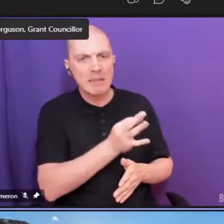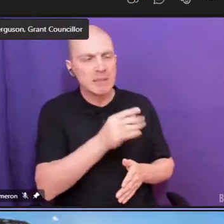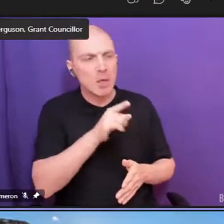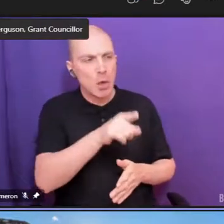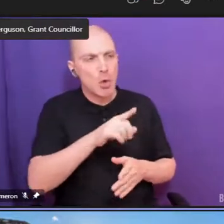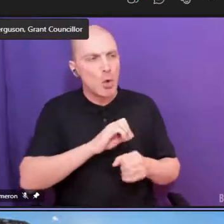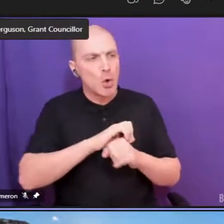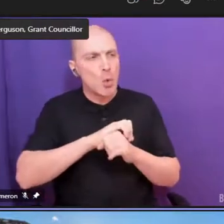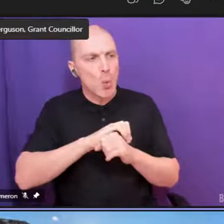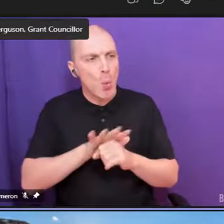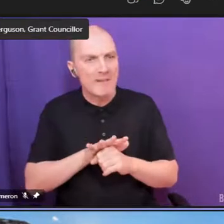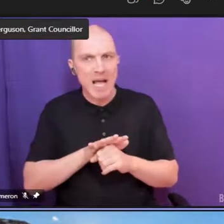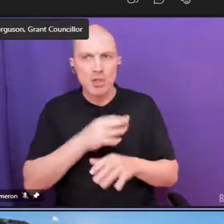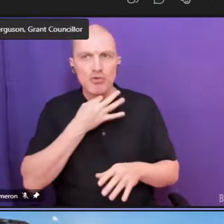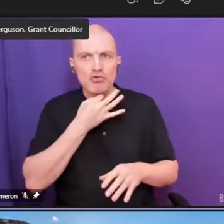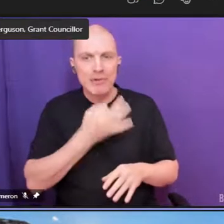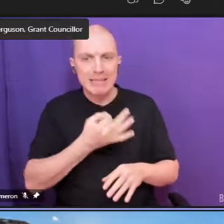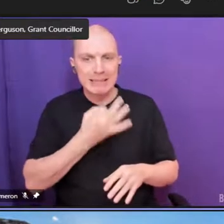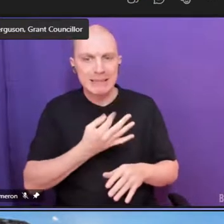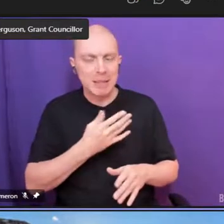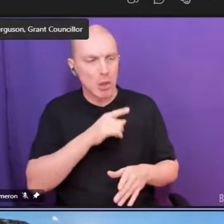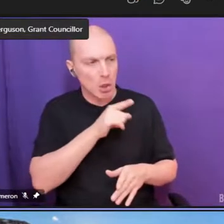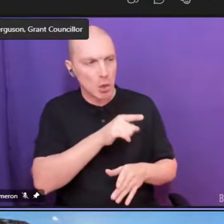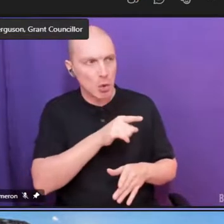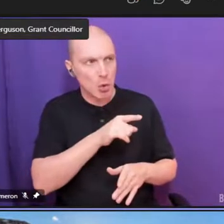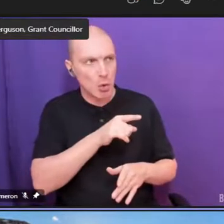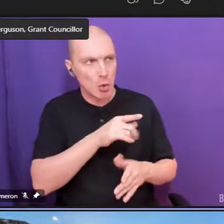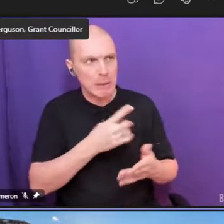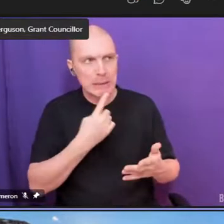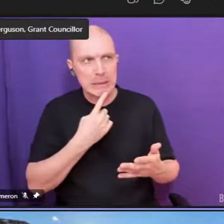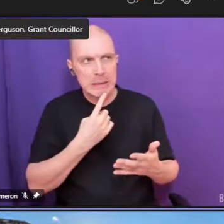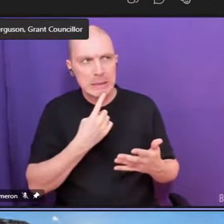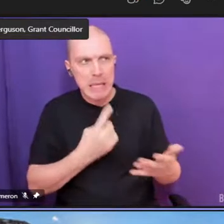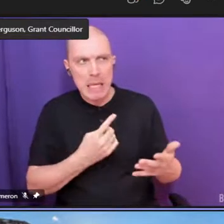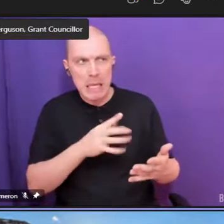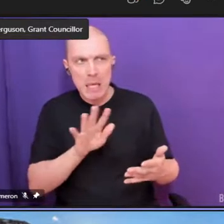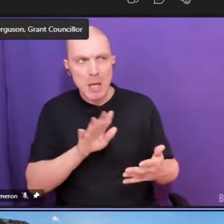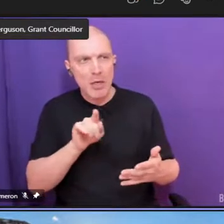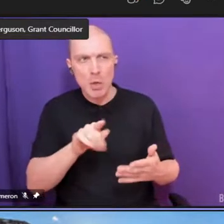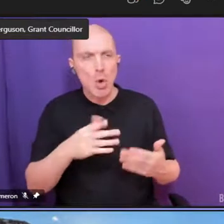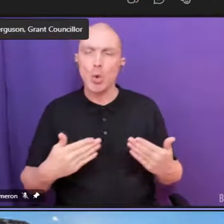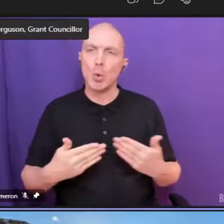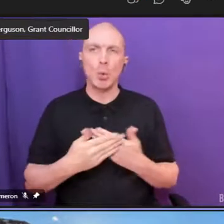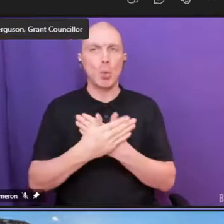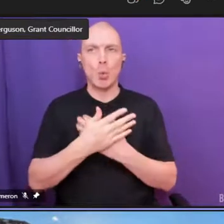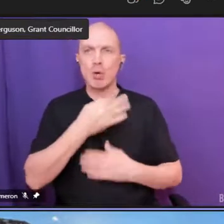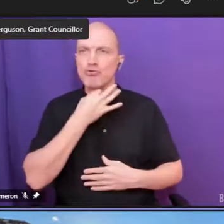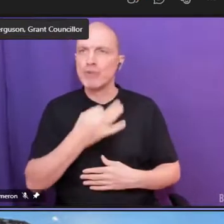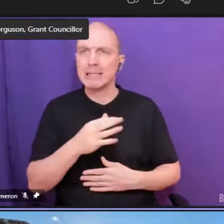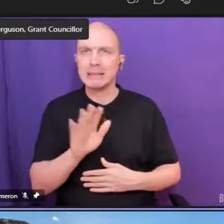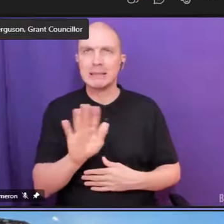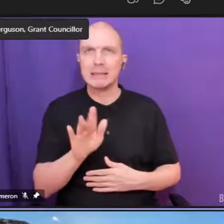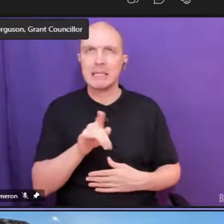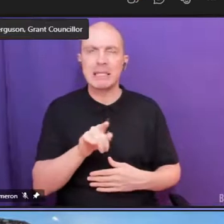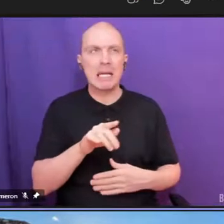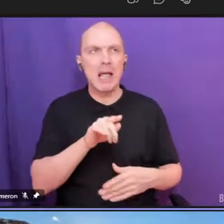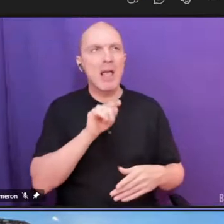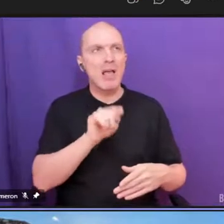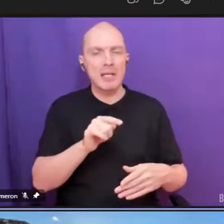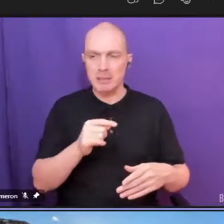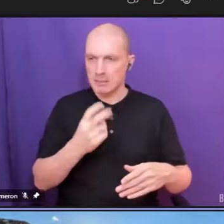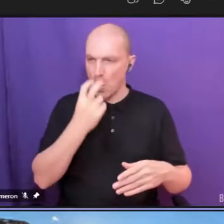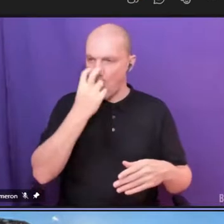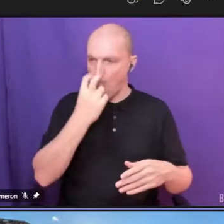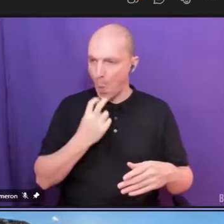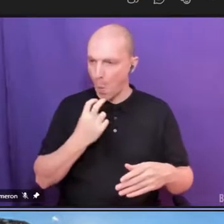up, you say in some ways that they're not really new risks, they're just, you know, old risks writ large.